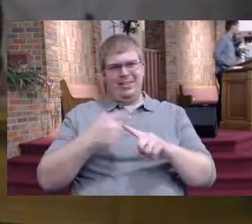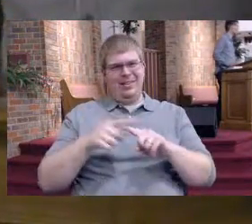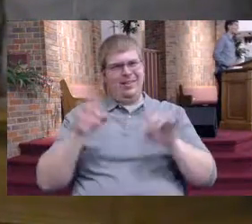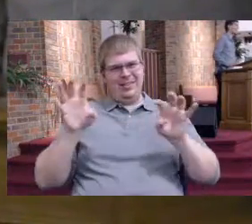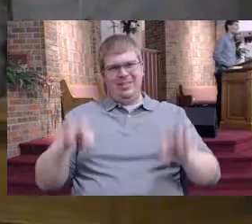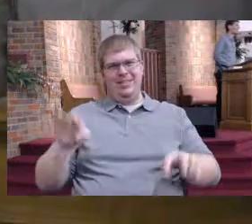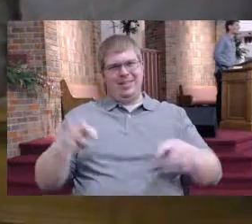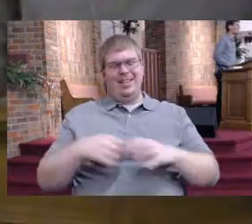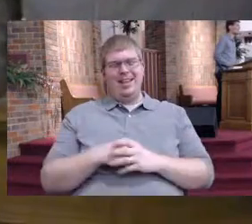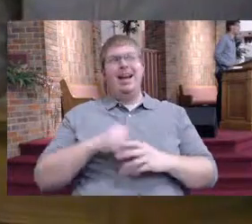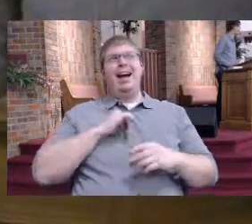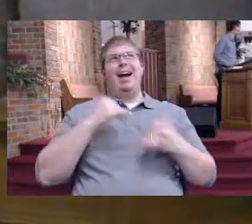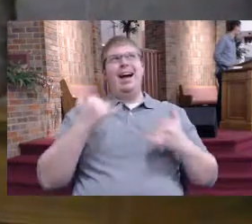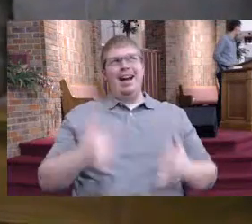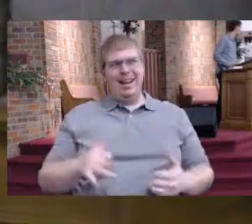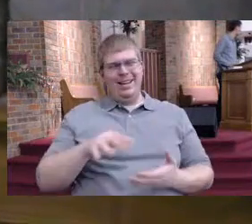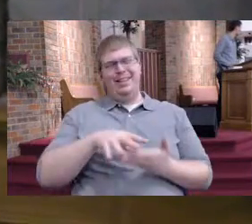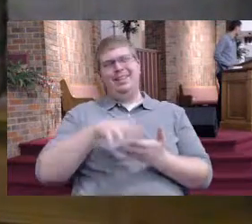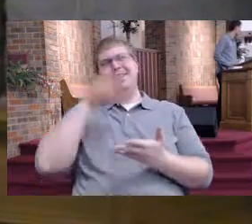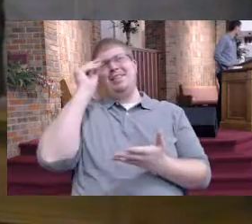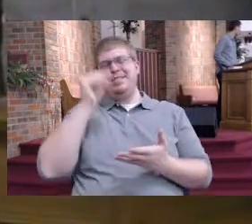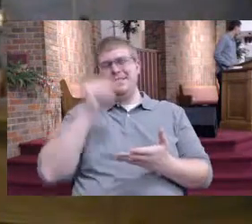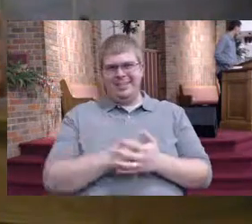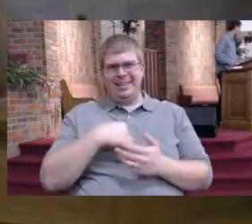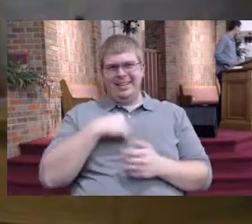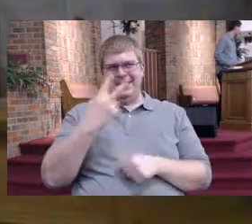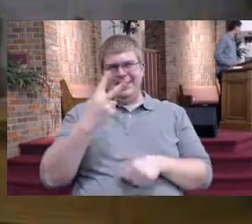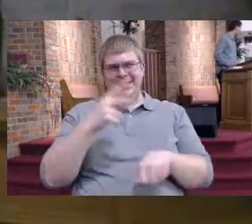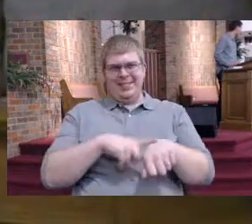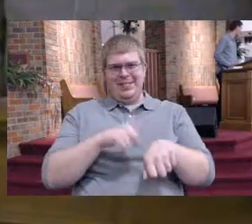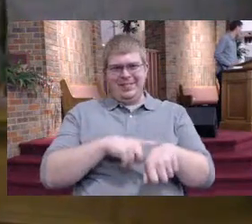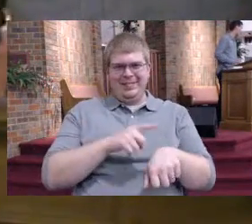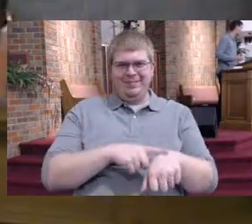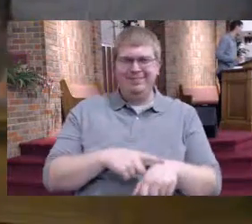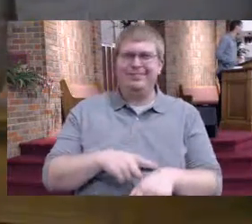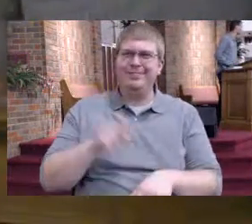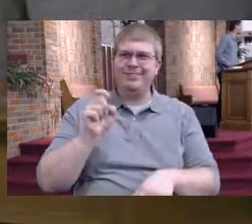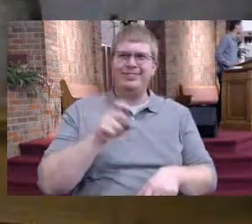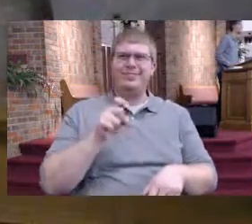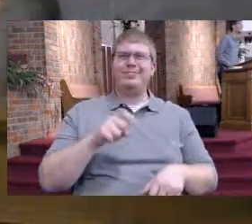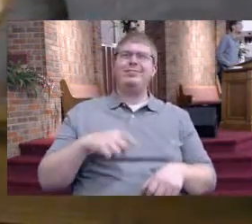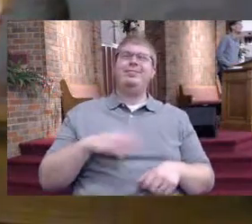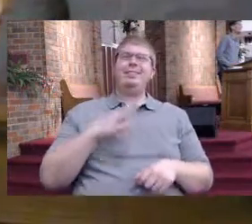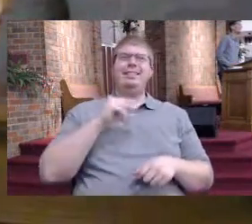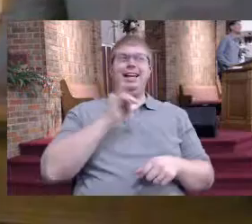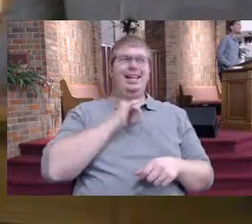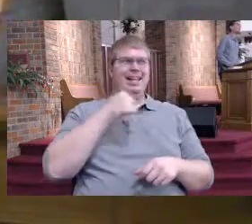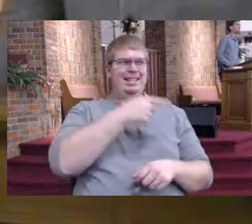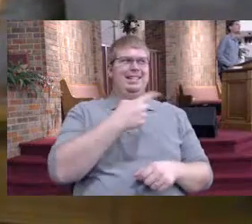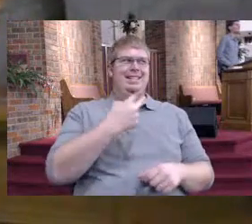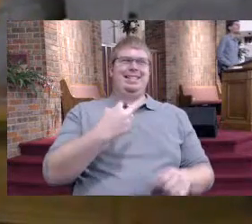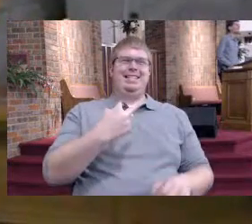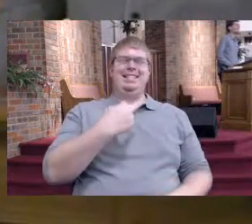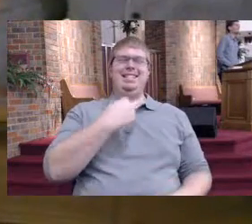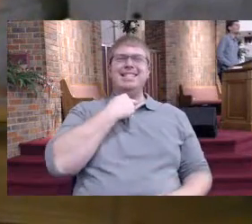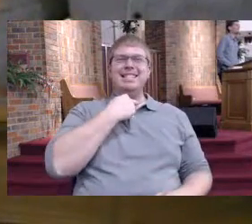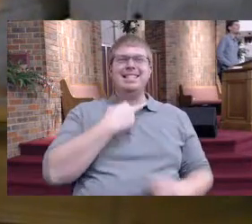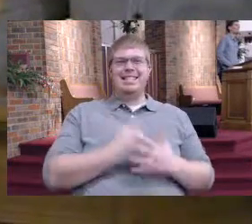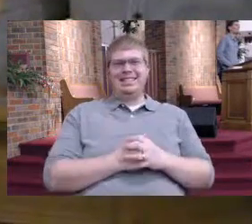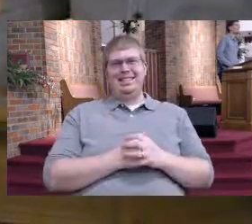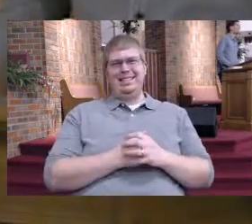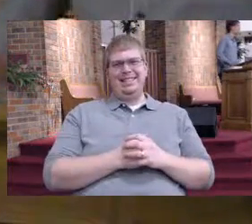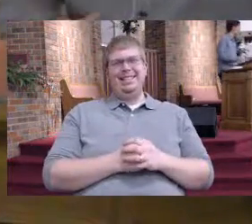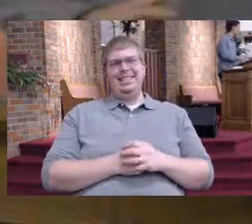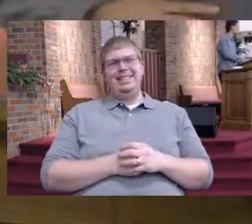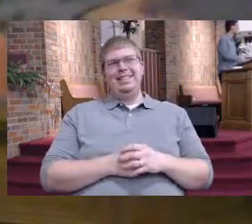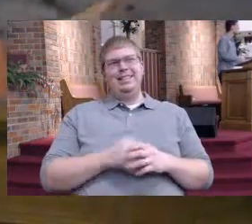I finally figured that out after twice. But so you can see I stuck us there pretty well.